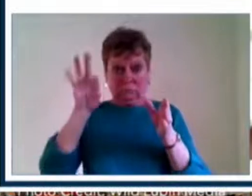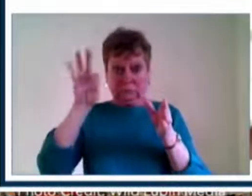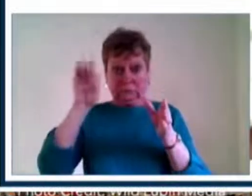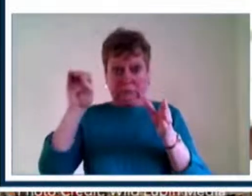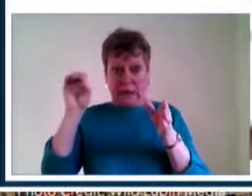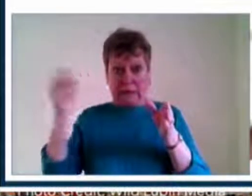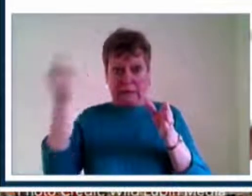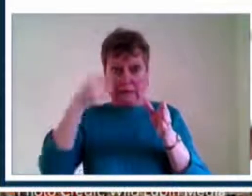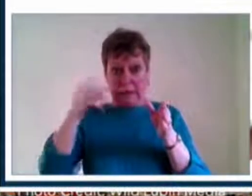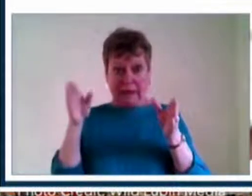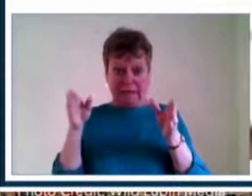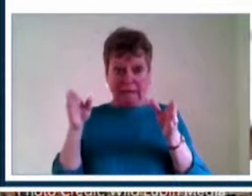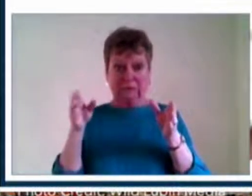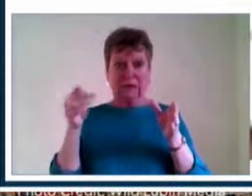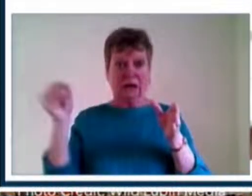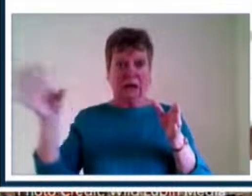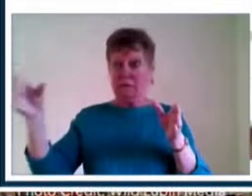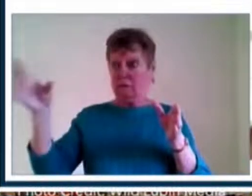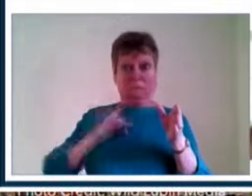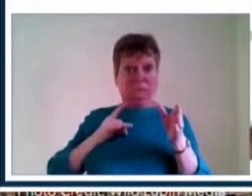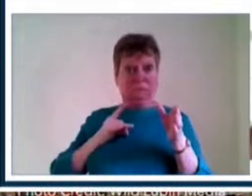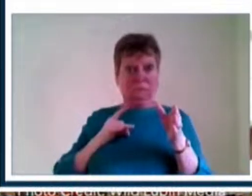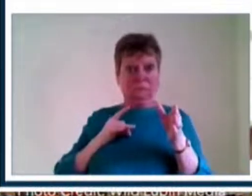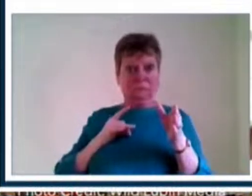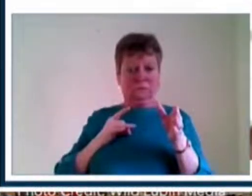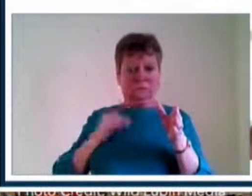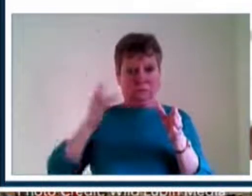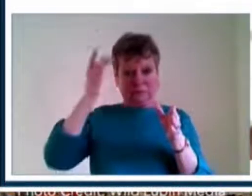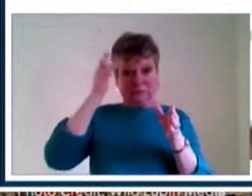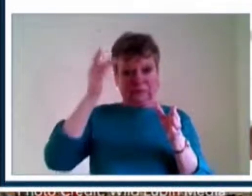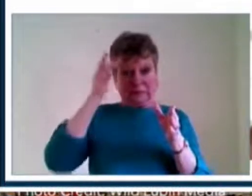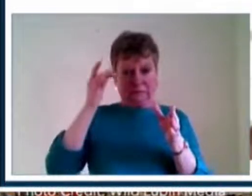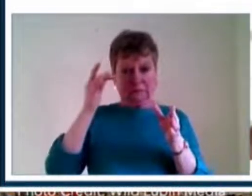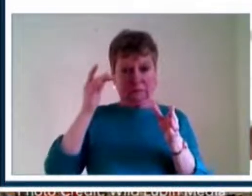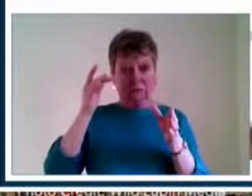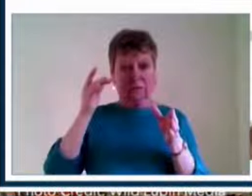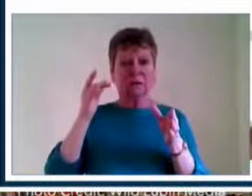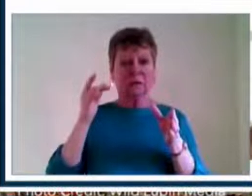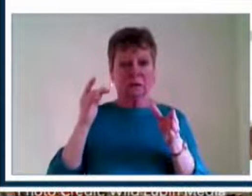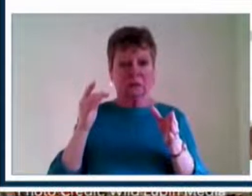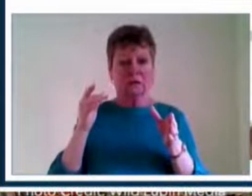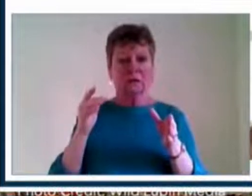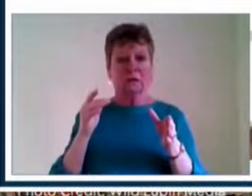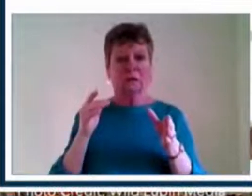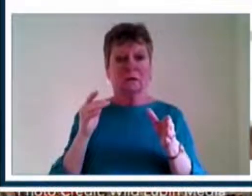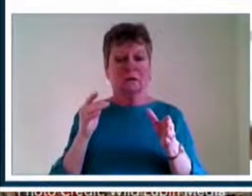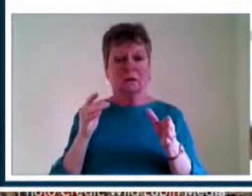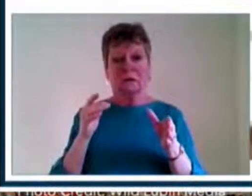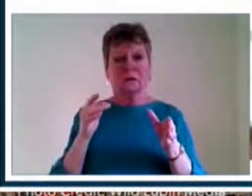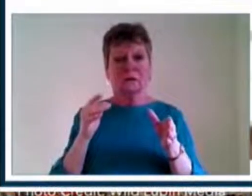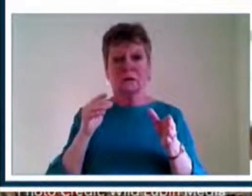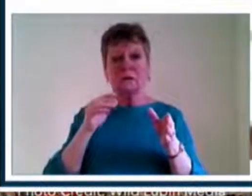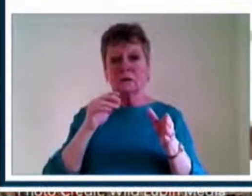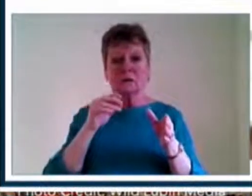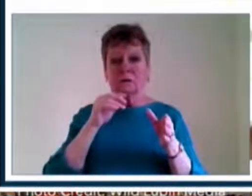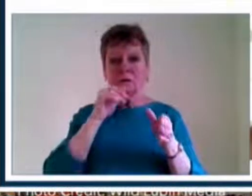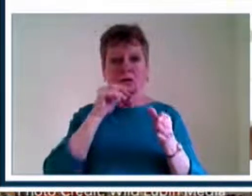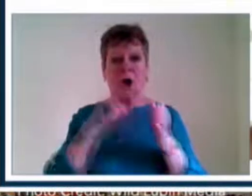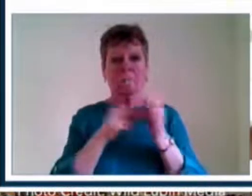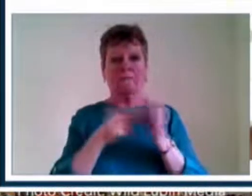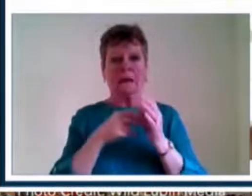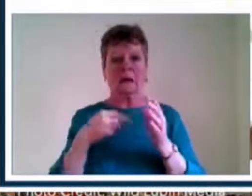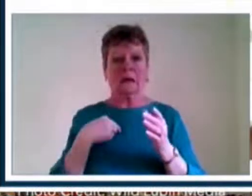have been exposed, and they can consider themselves that they're not close contacts because